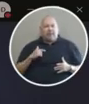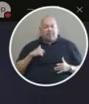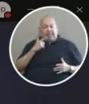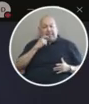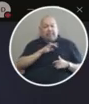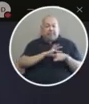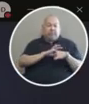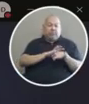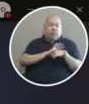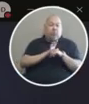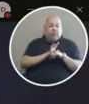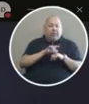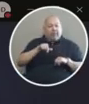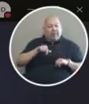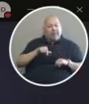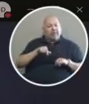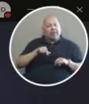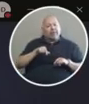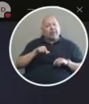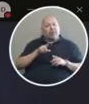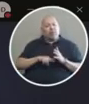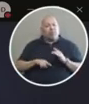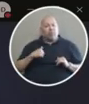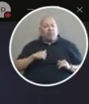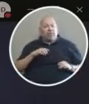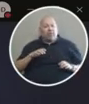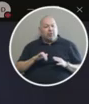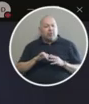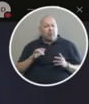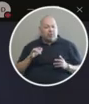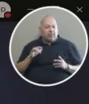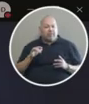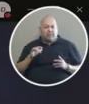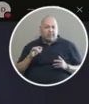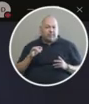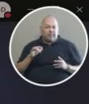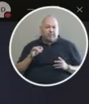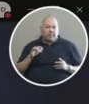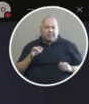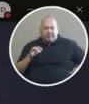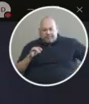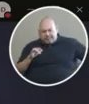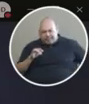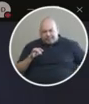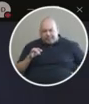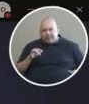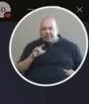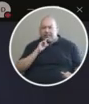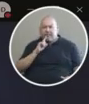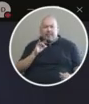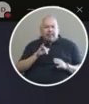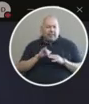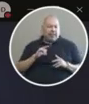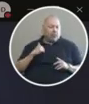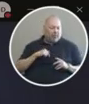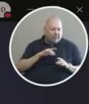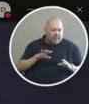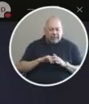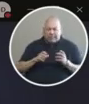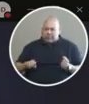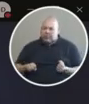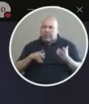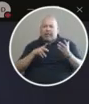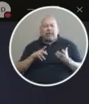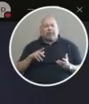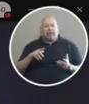virus y con lo que nos han estado hostigando tanto, que ya nos corren, que ya nos echan.